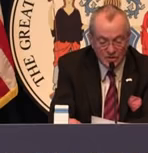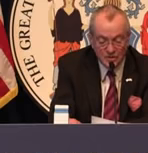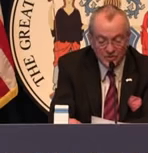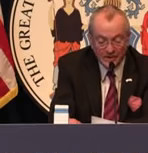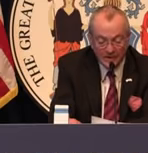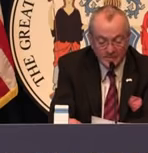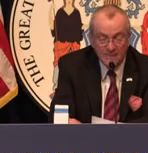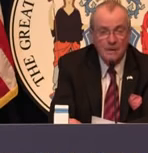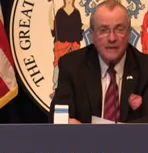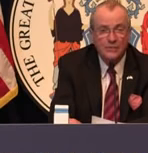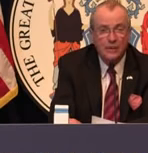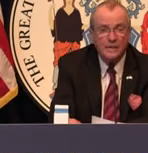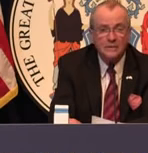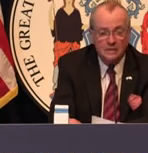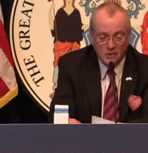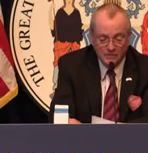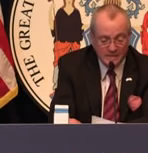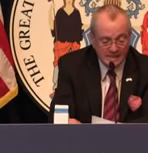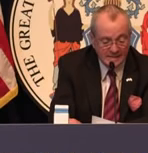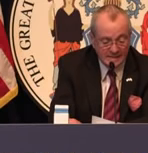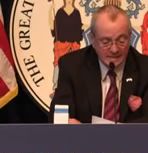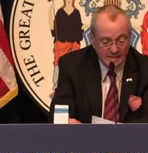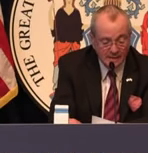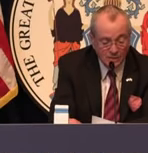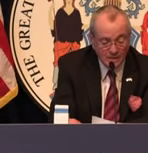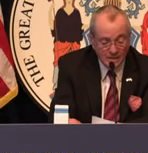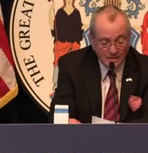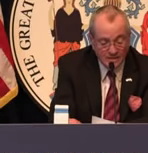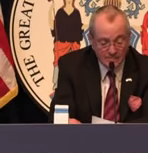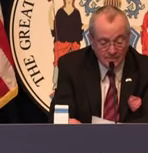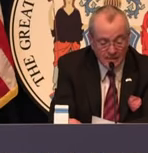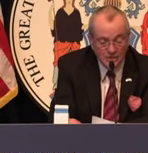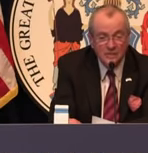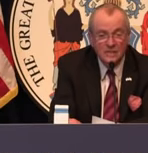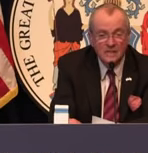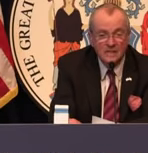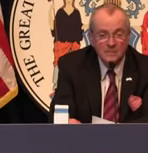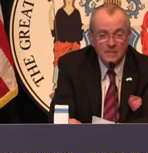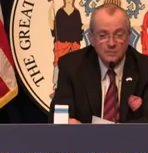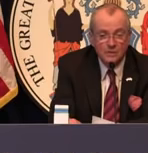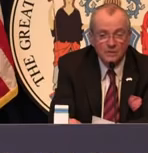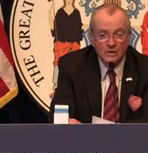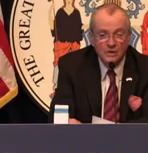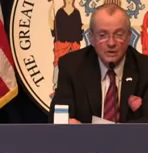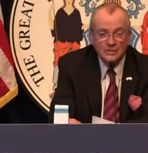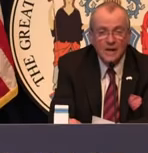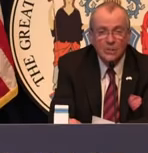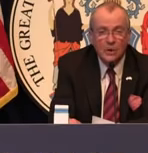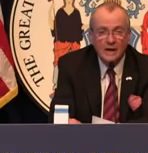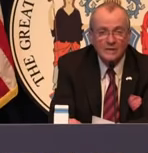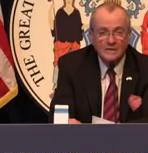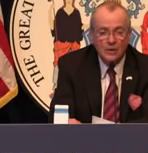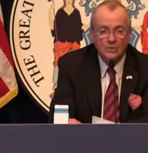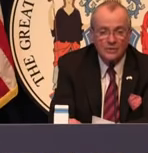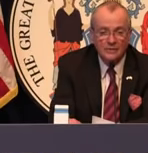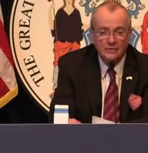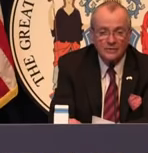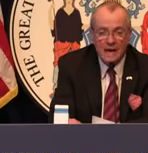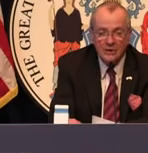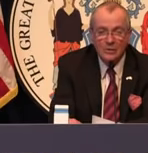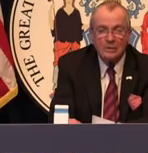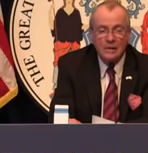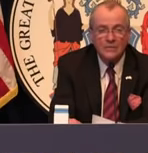New Jerseyans have passed away due to COVID-19 related complications. This puts our statewide total